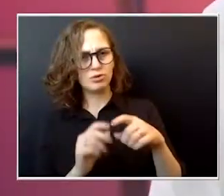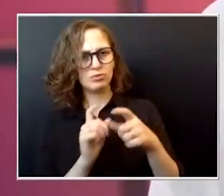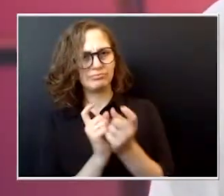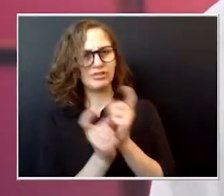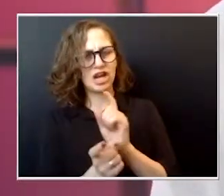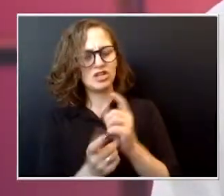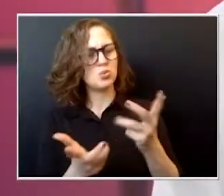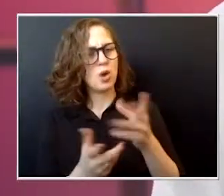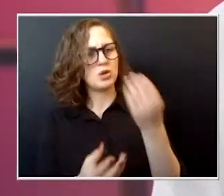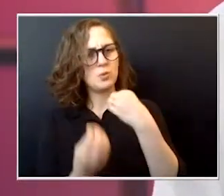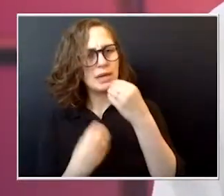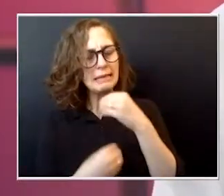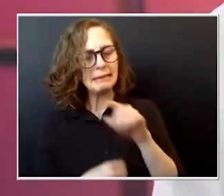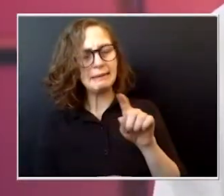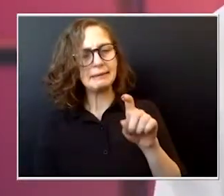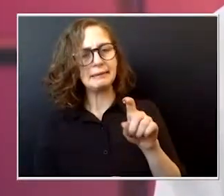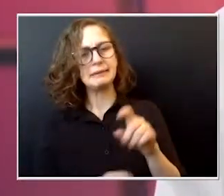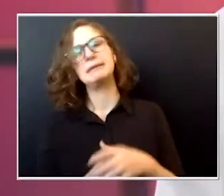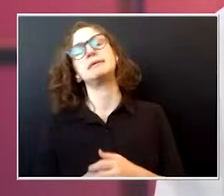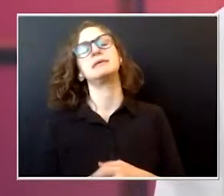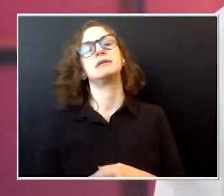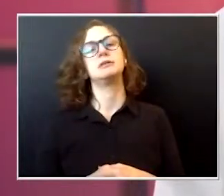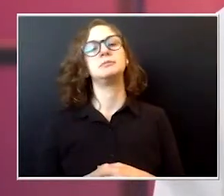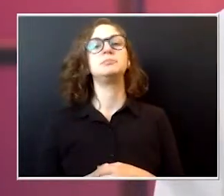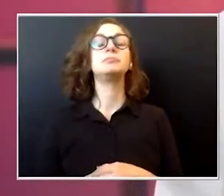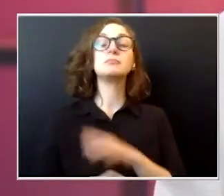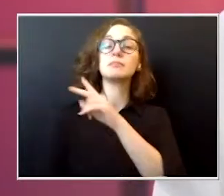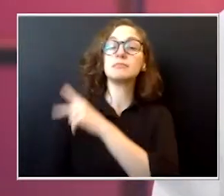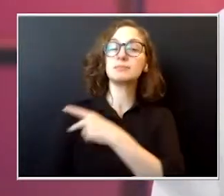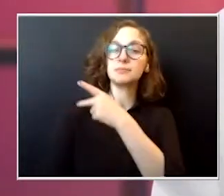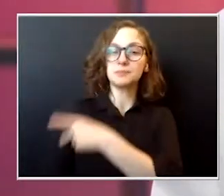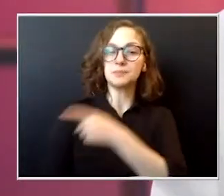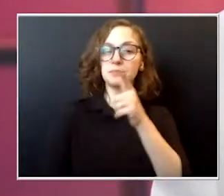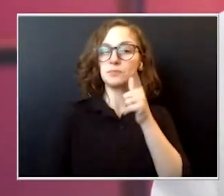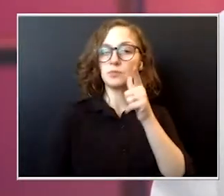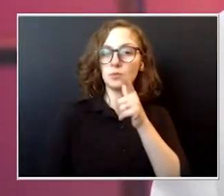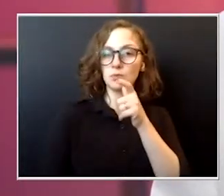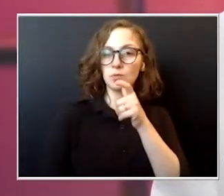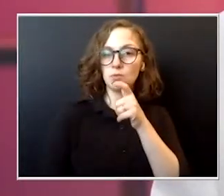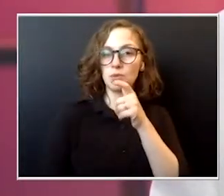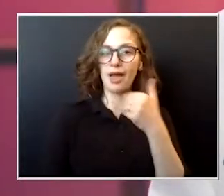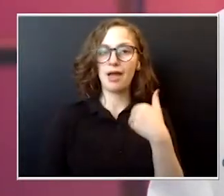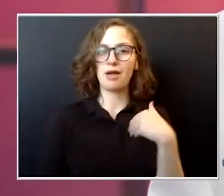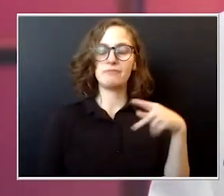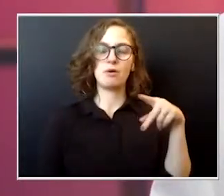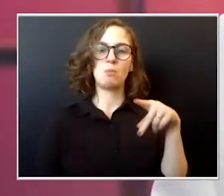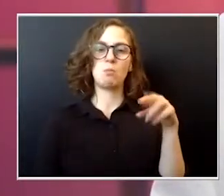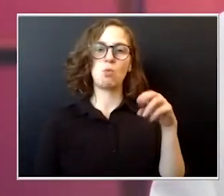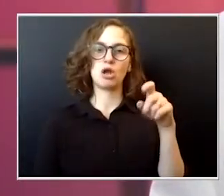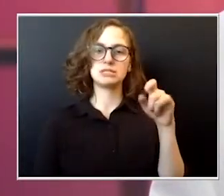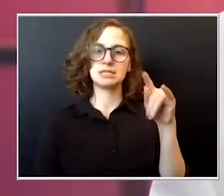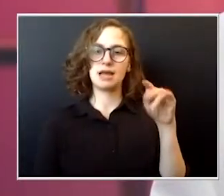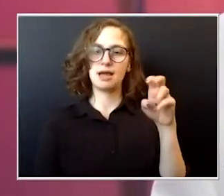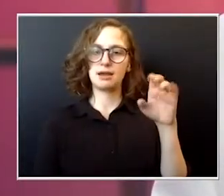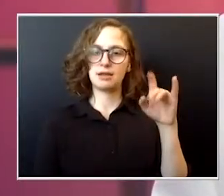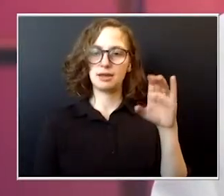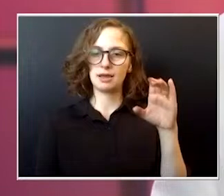question as well. In patients that undergo prosthetic aortic valve replacement with a tissue